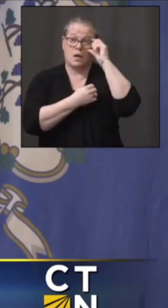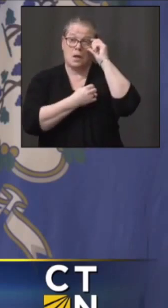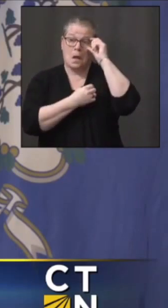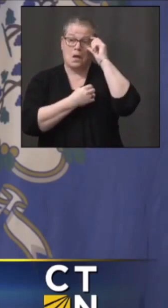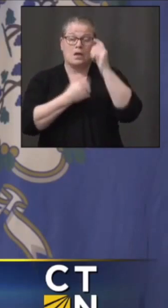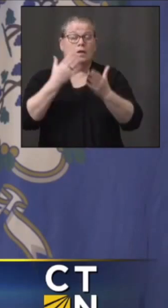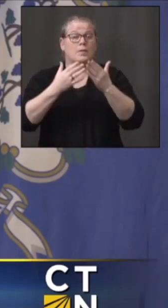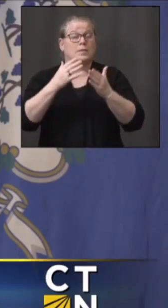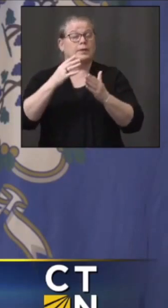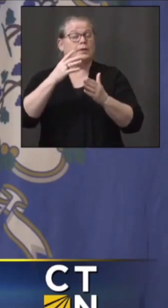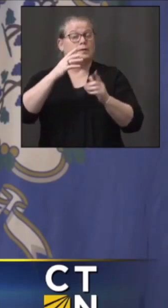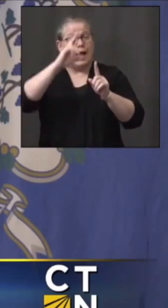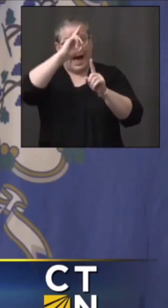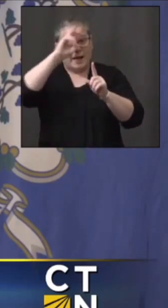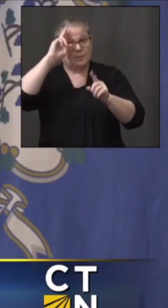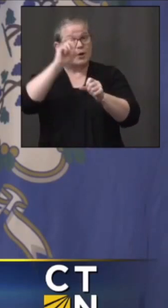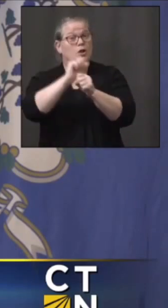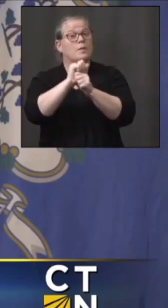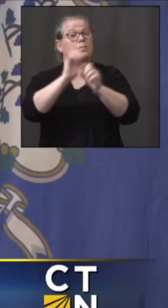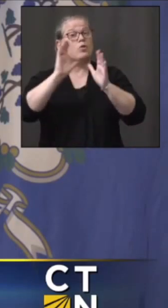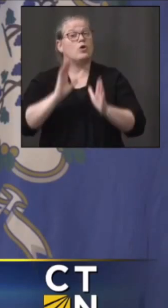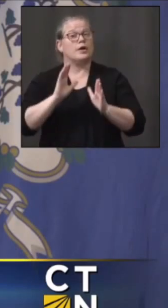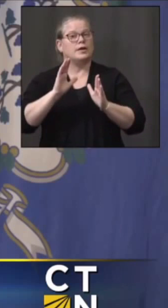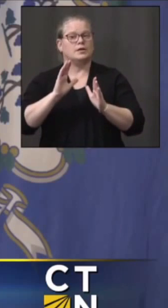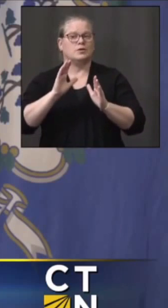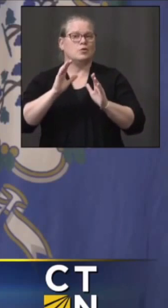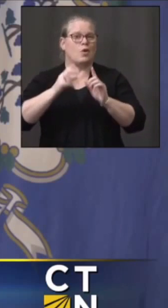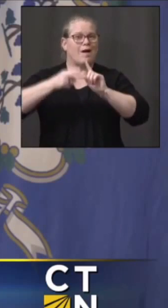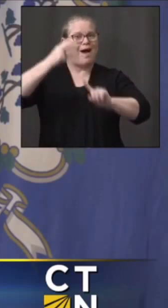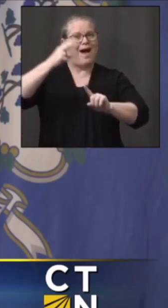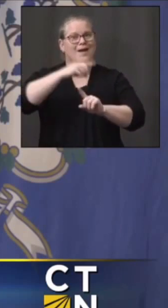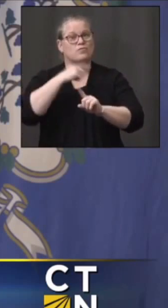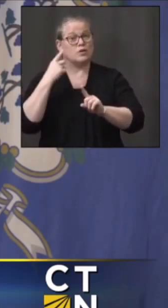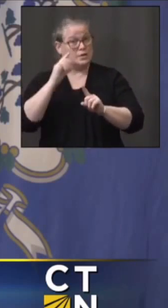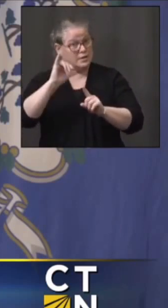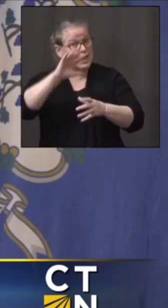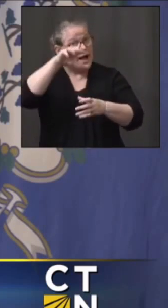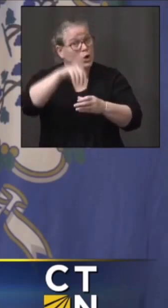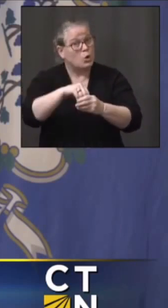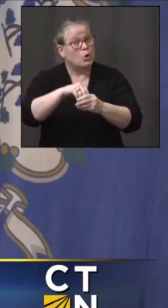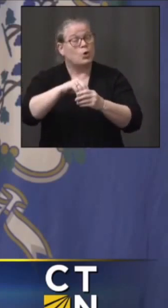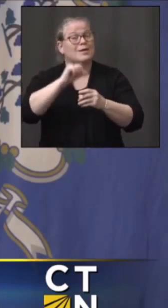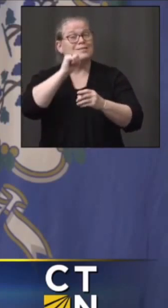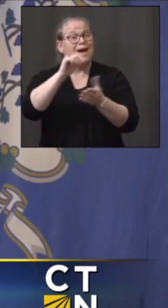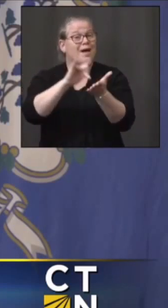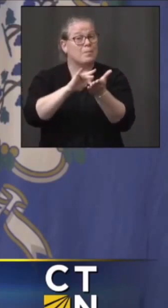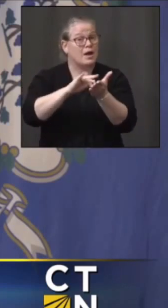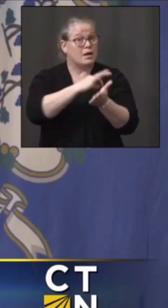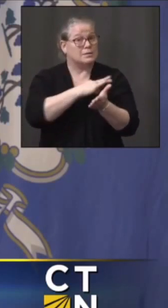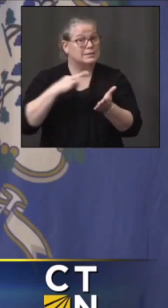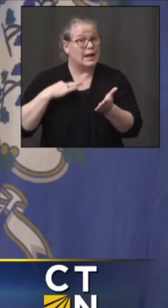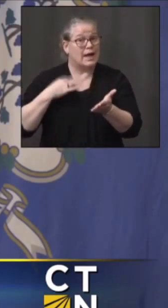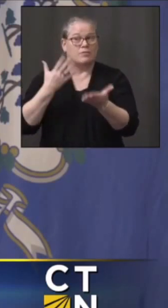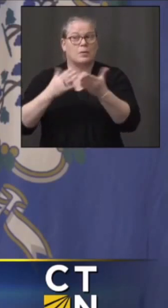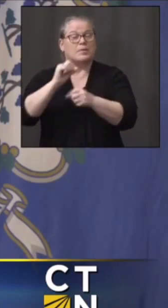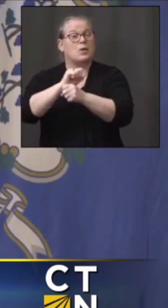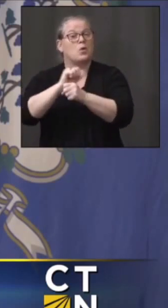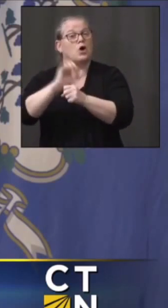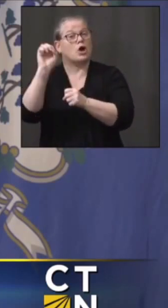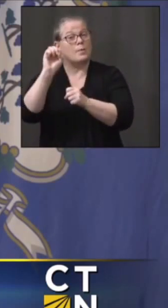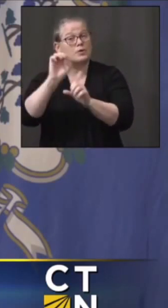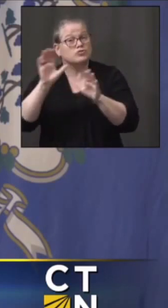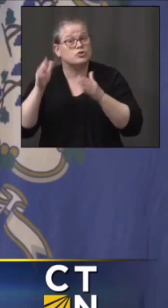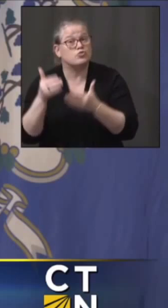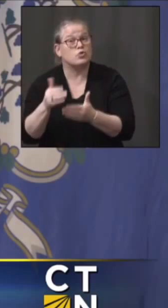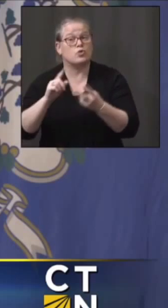employees in hospitals? Will that also include non-medical staff who work in emergency rooms and intensive care units where